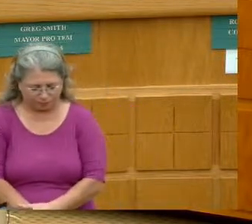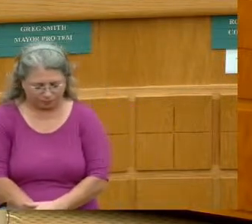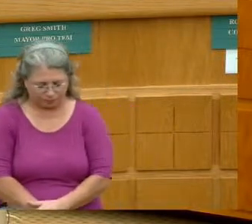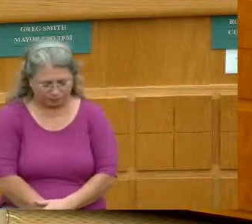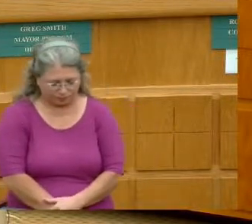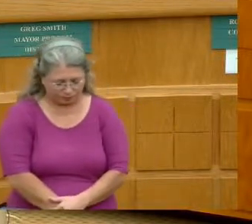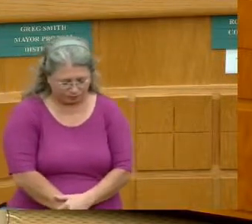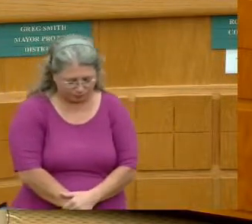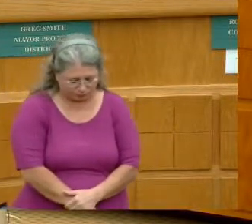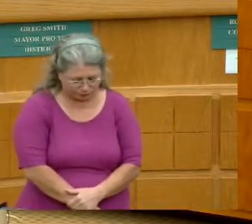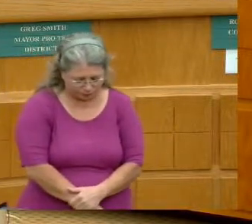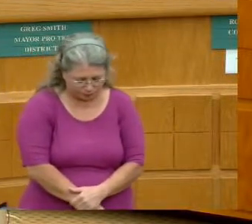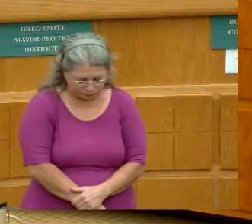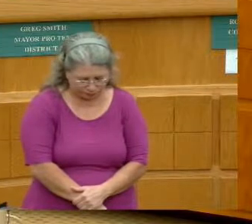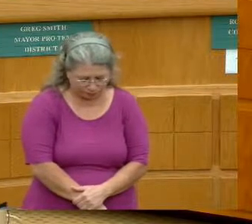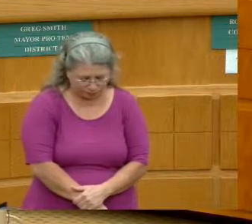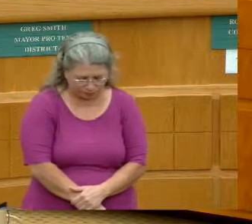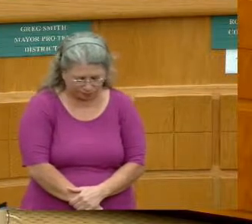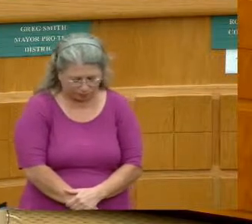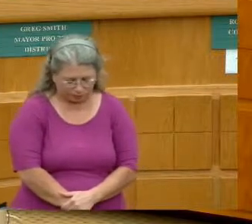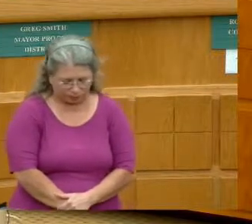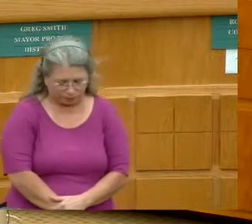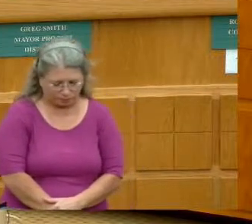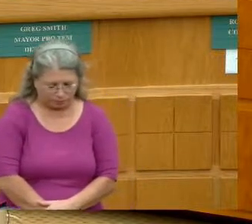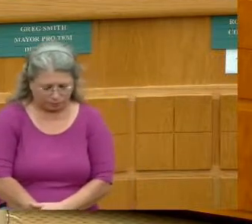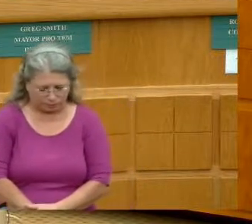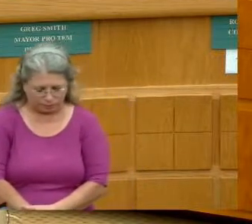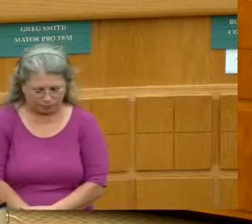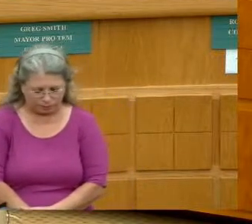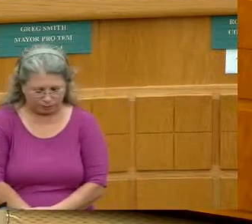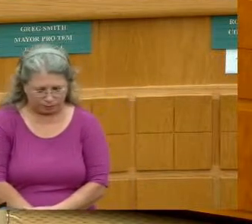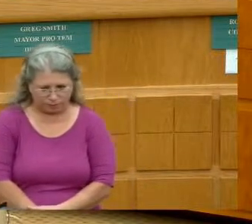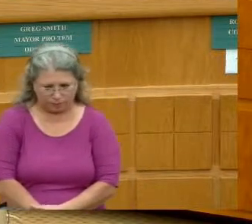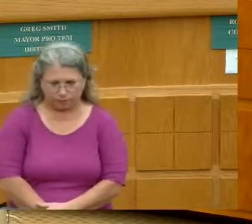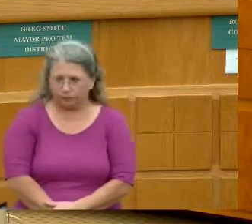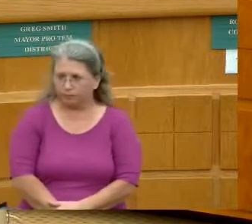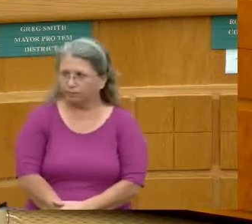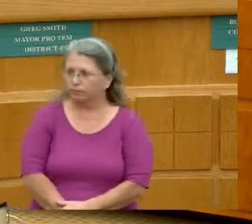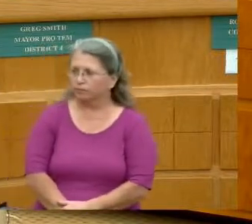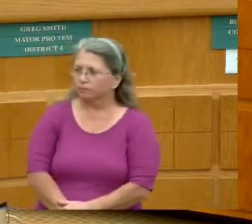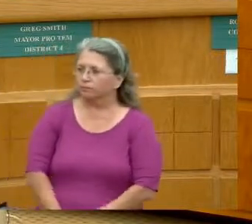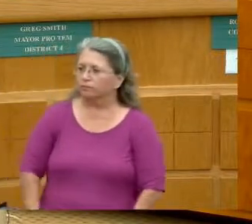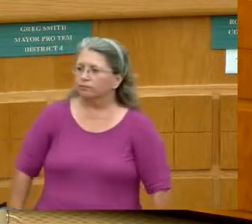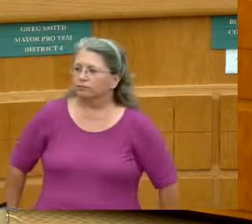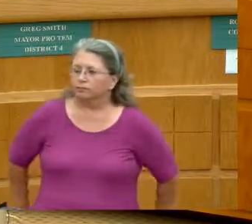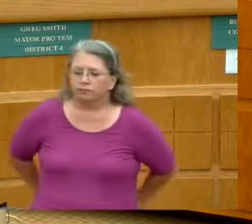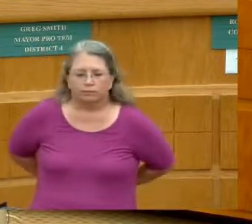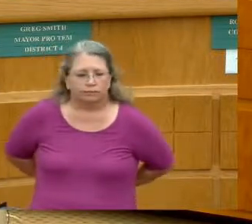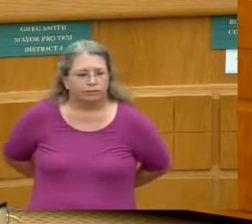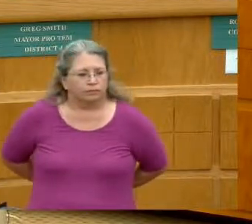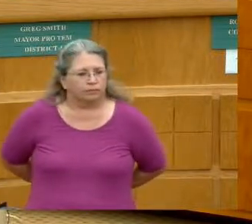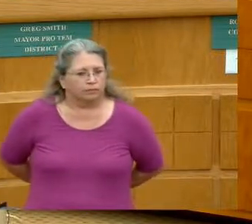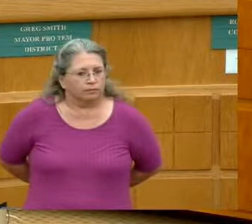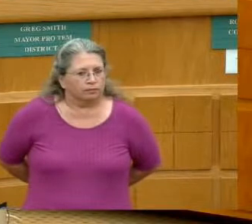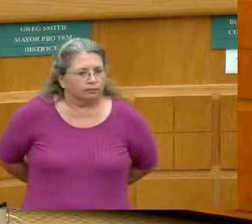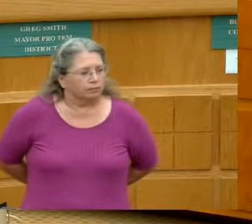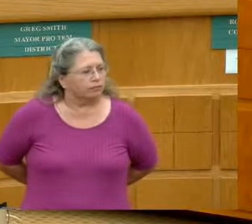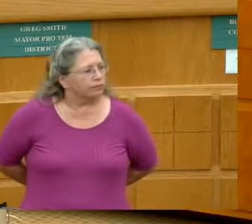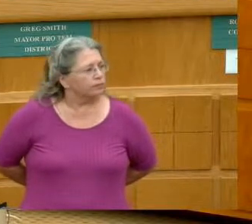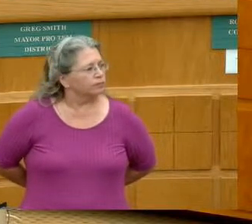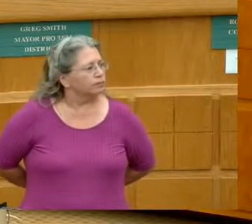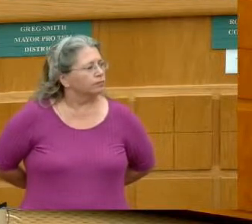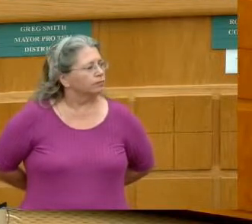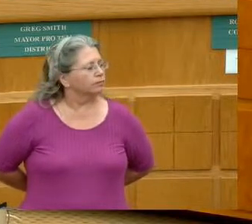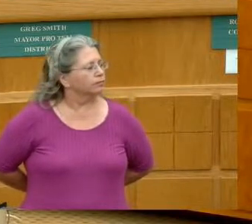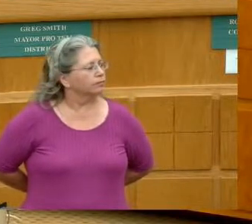costa en los 12 condados está desglosado a 310 en el condado de Nueces, 41 en San Patricio, 27 en el condado de Bee y